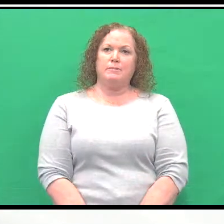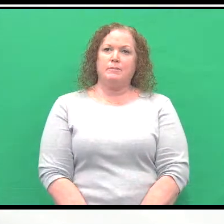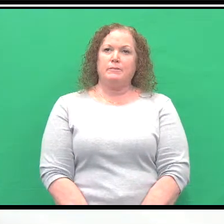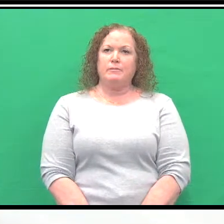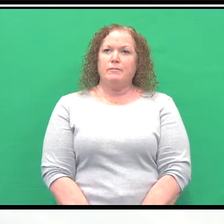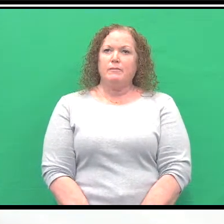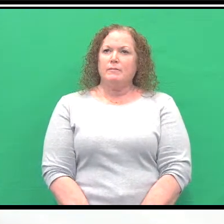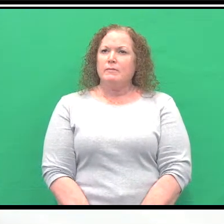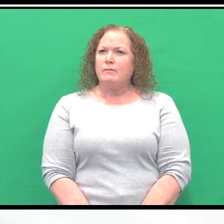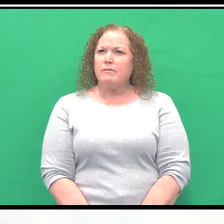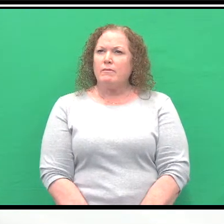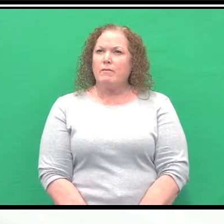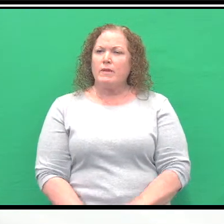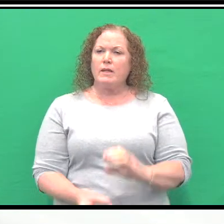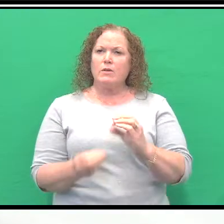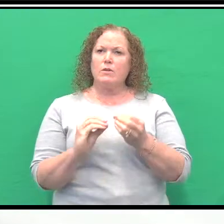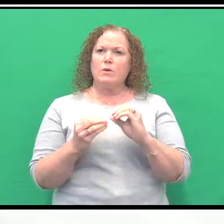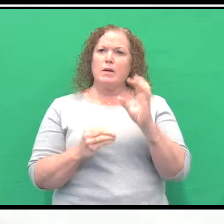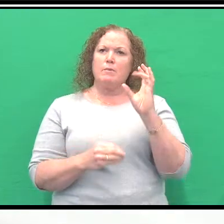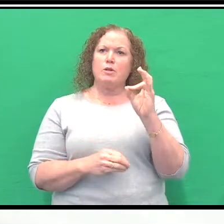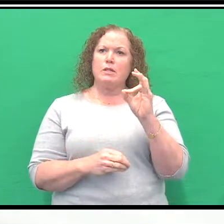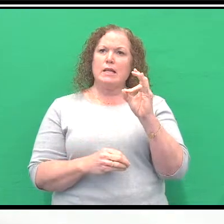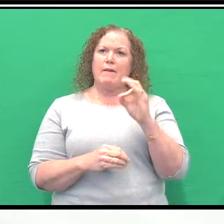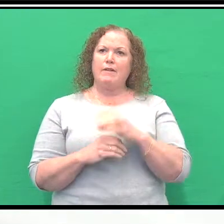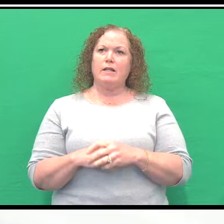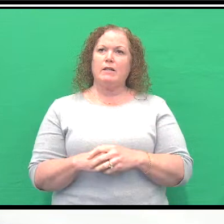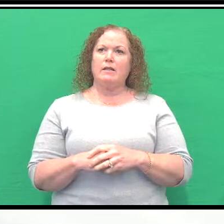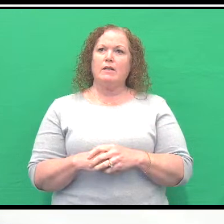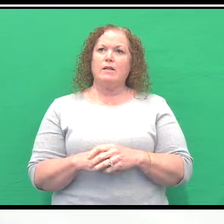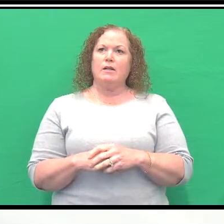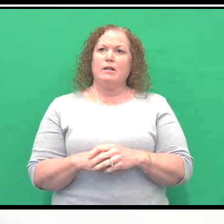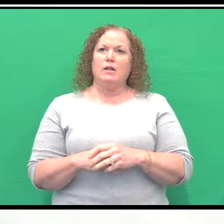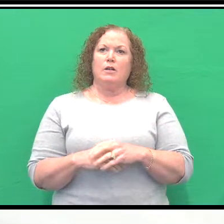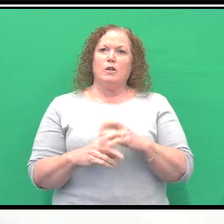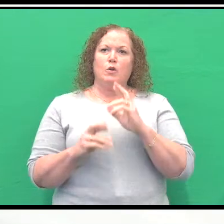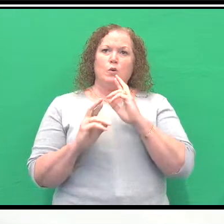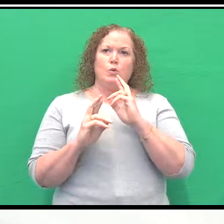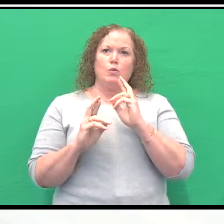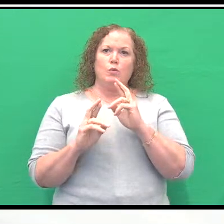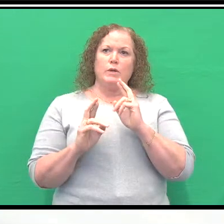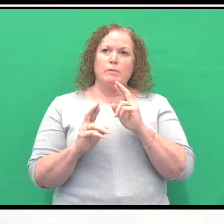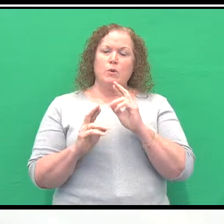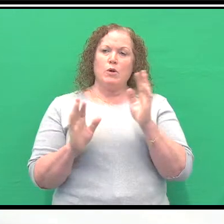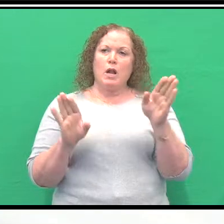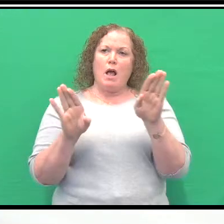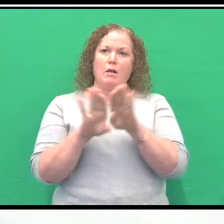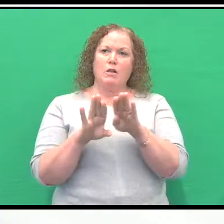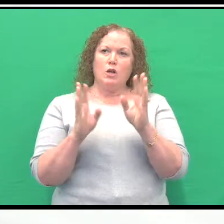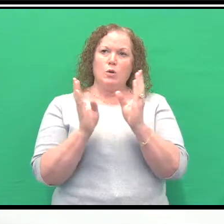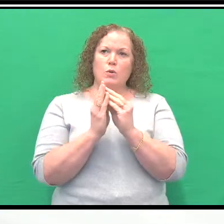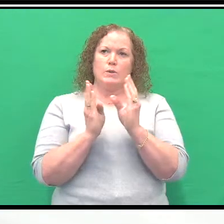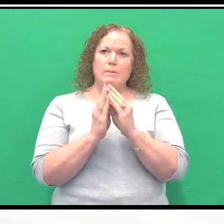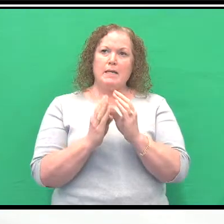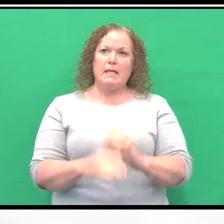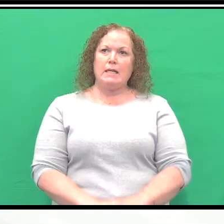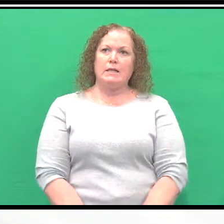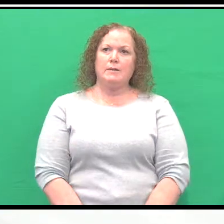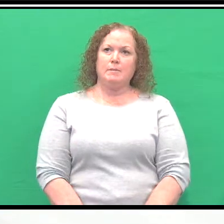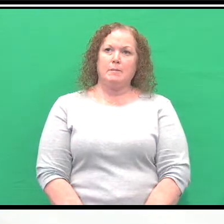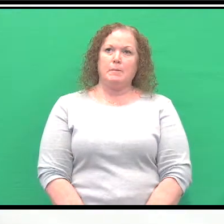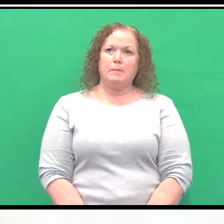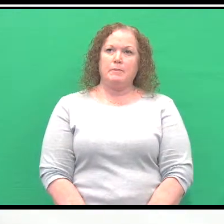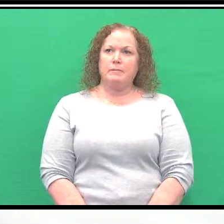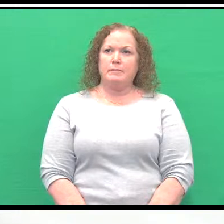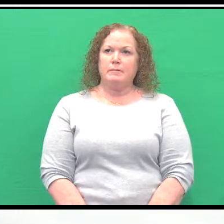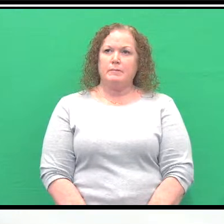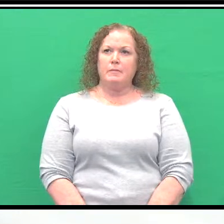us to item 7, report on closed session items. Member Jarrell, do we have anything to report tonight?